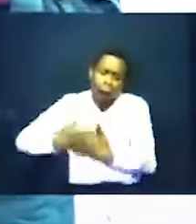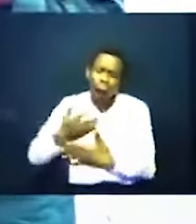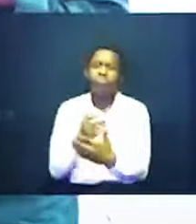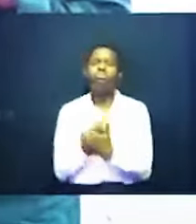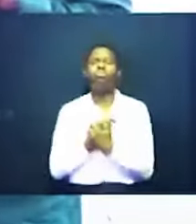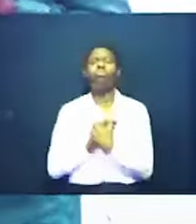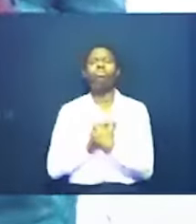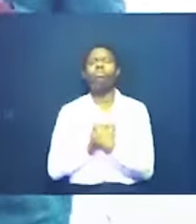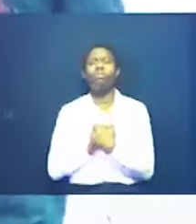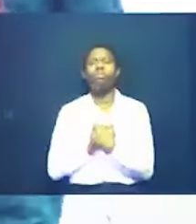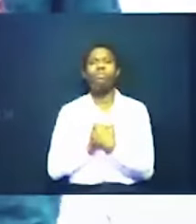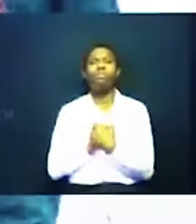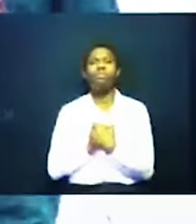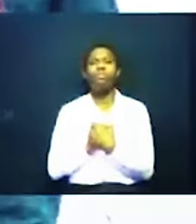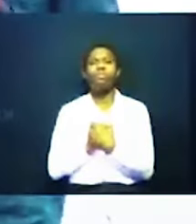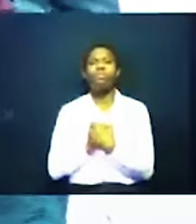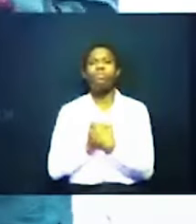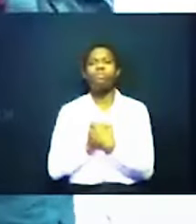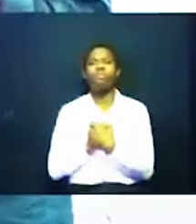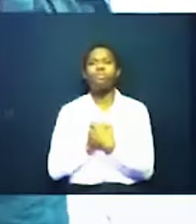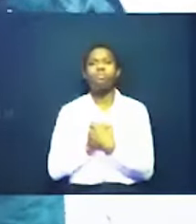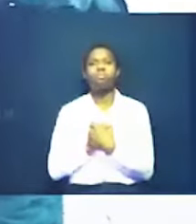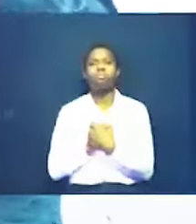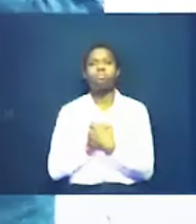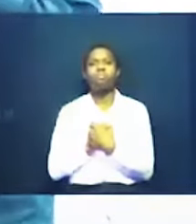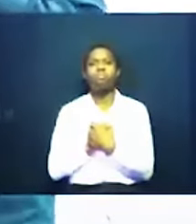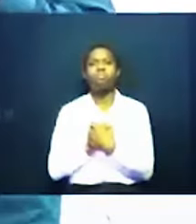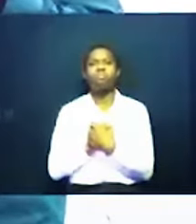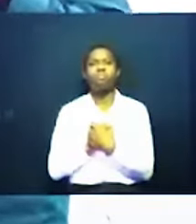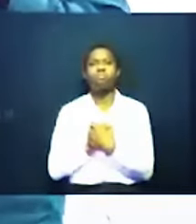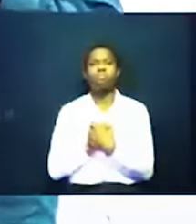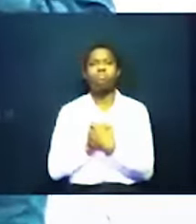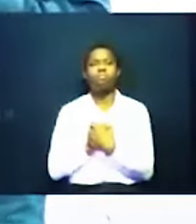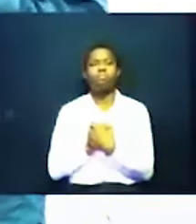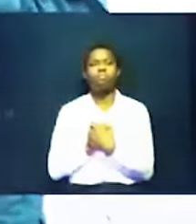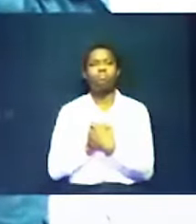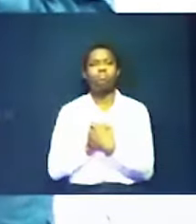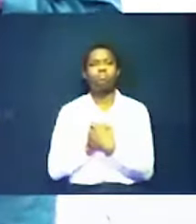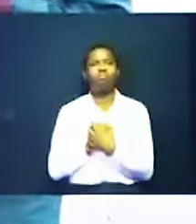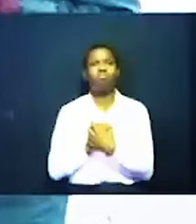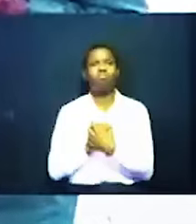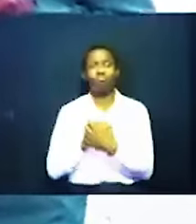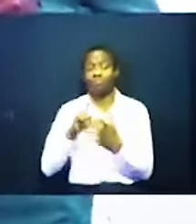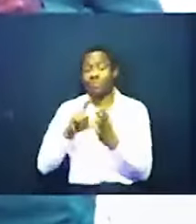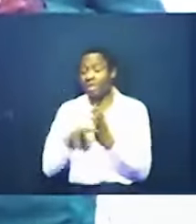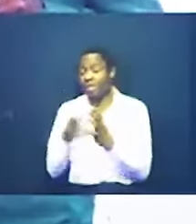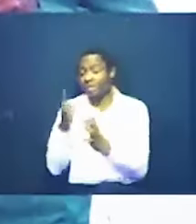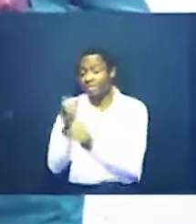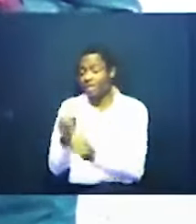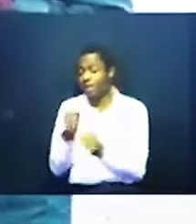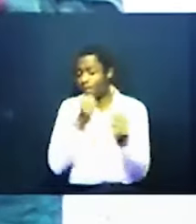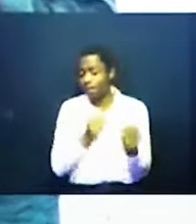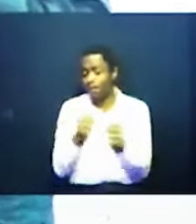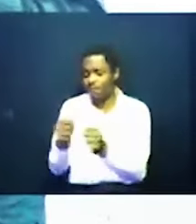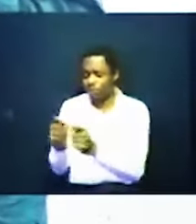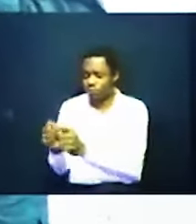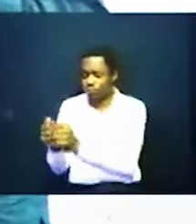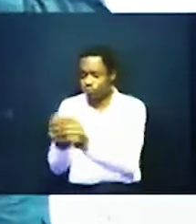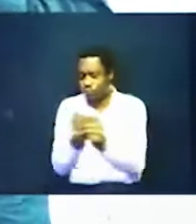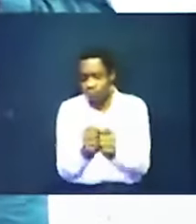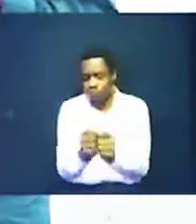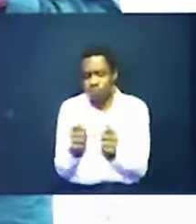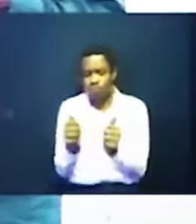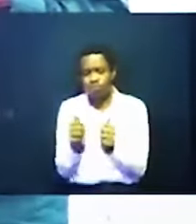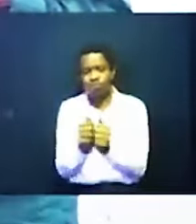mu na mwaje odomu ihini etimu. Now may have power together with all the Lord's